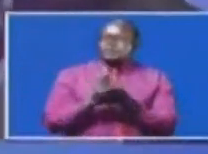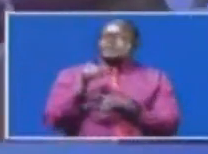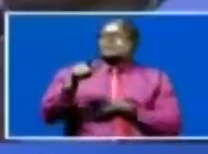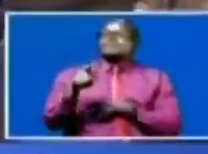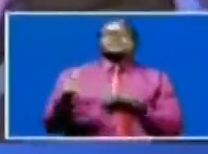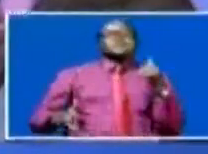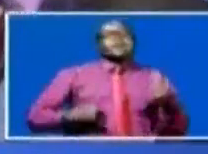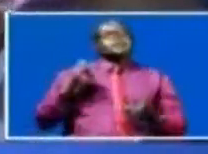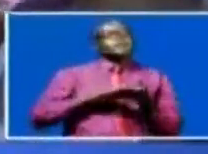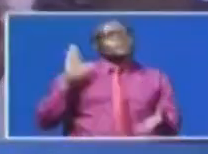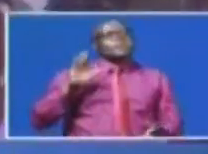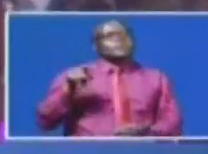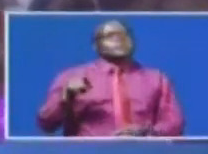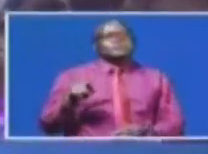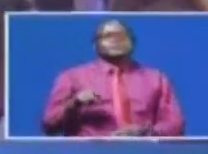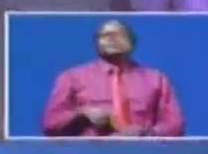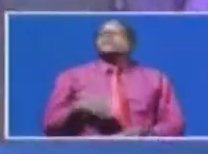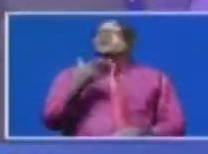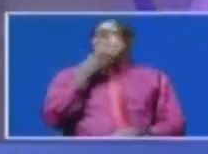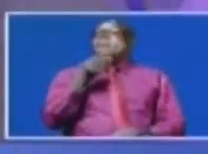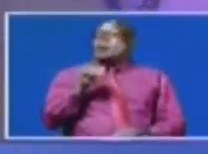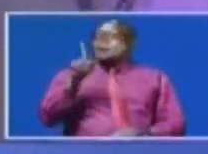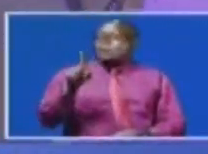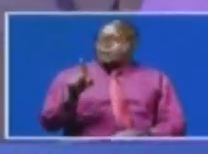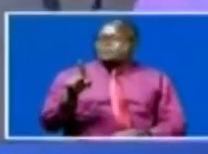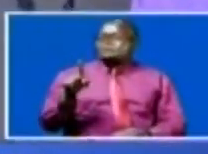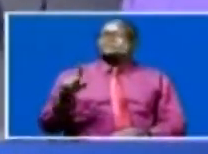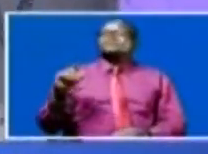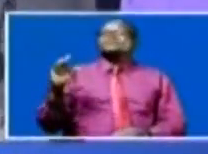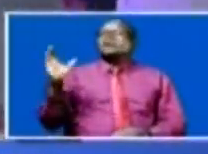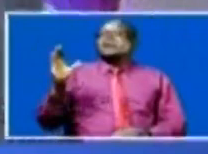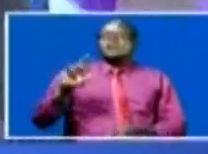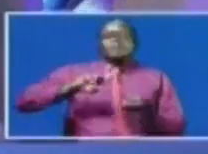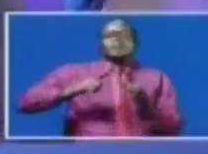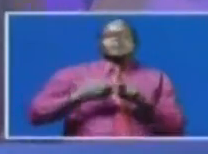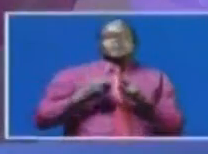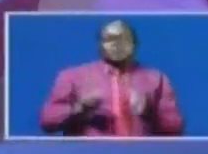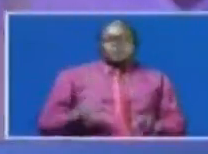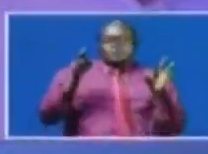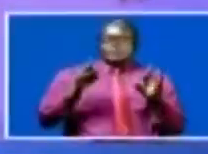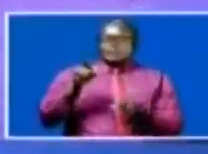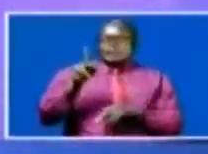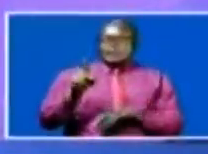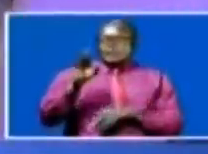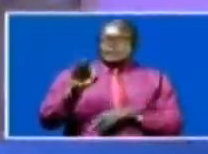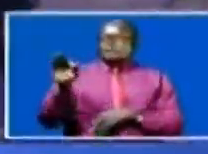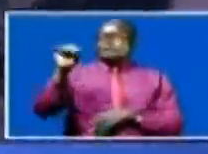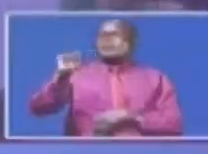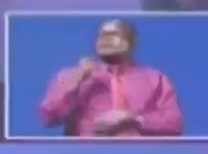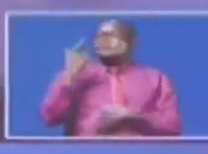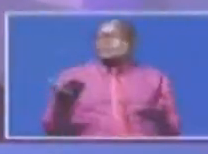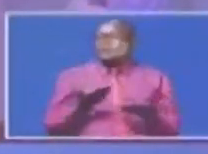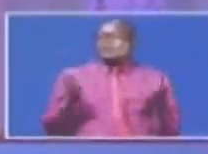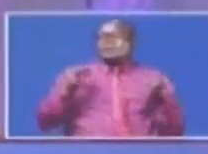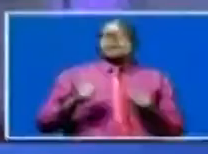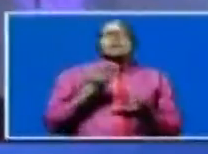to enjoy here. Francis Mgomati, who's the customer relations officer, Kenya Ferry Services, says anyone can